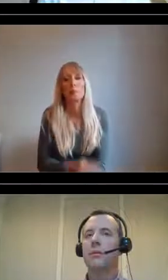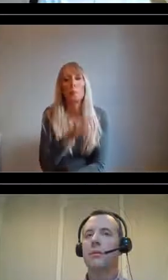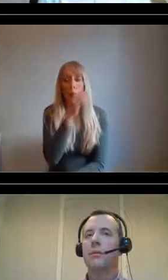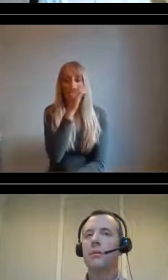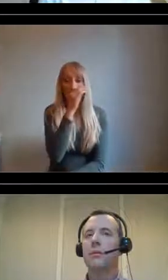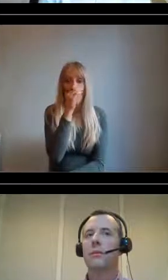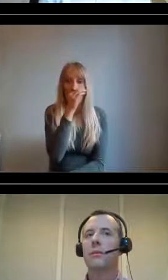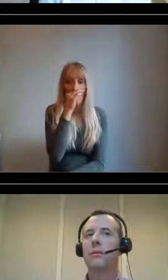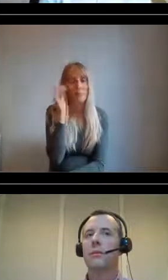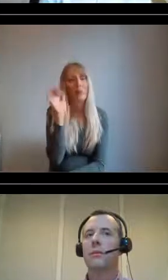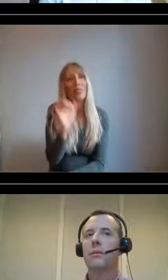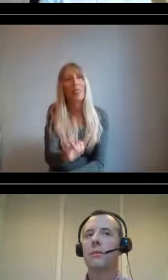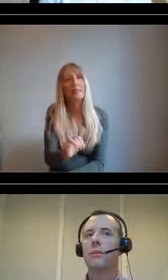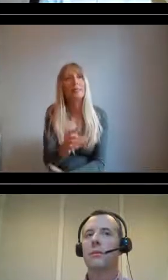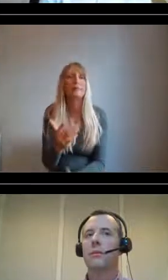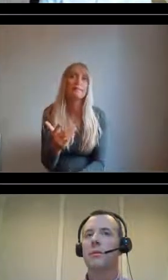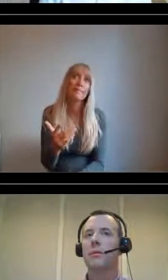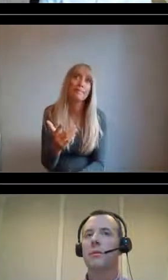Yeah, there's